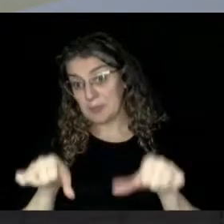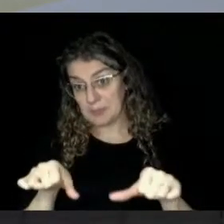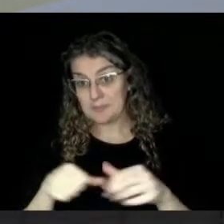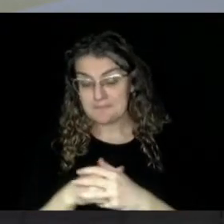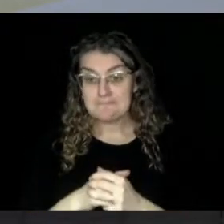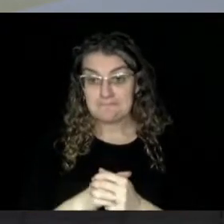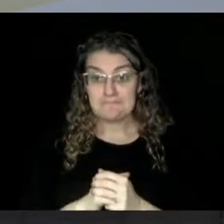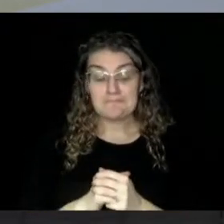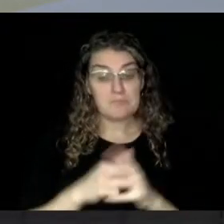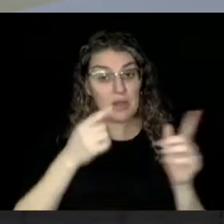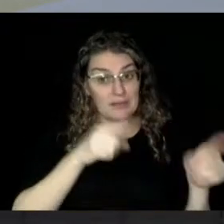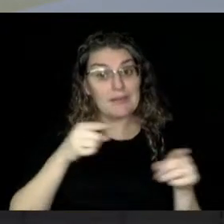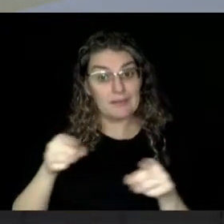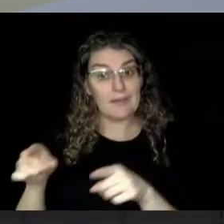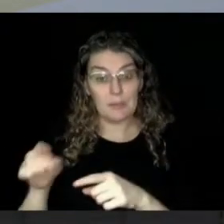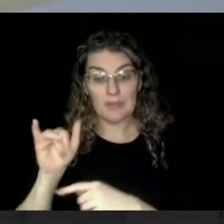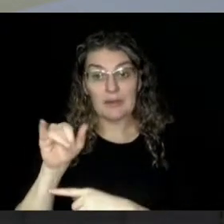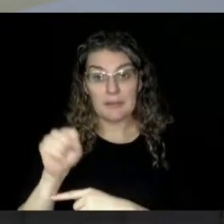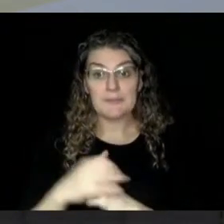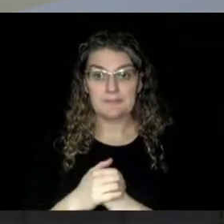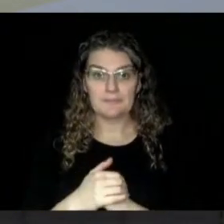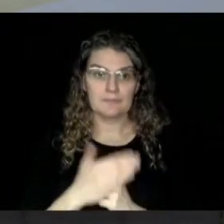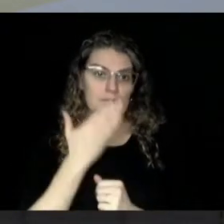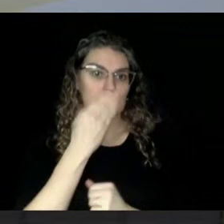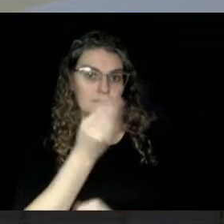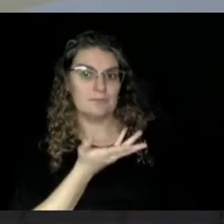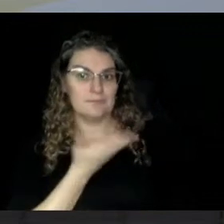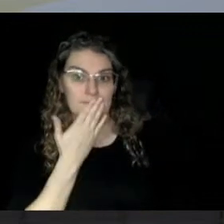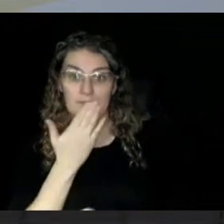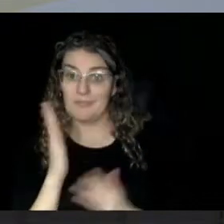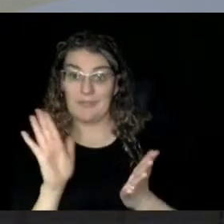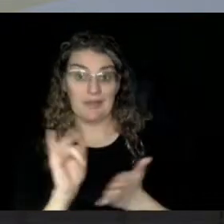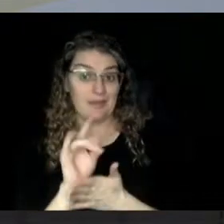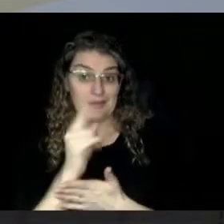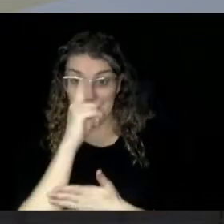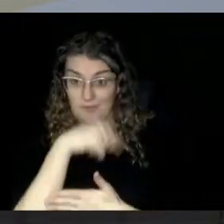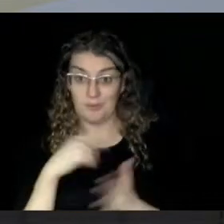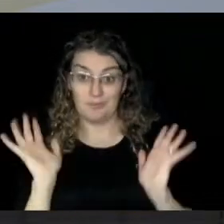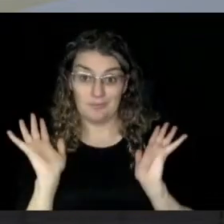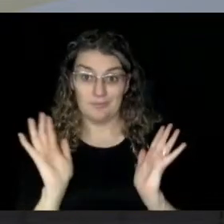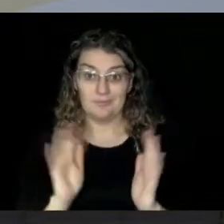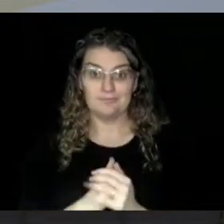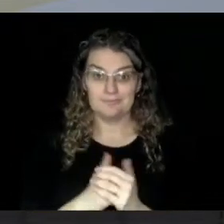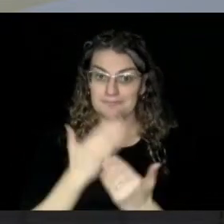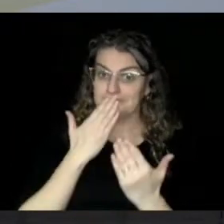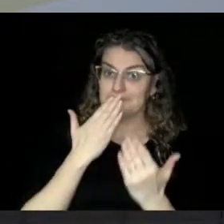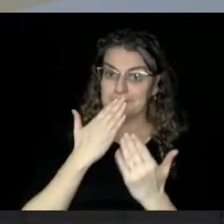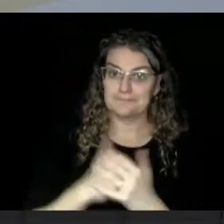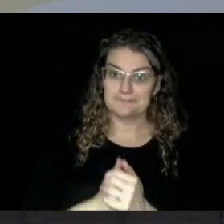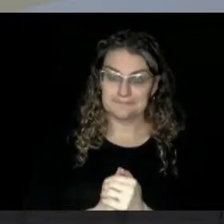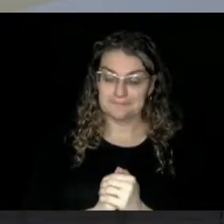Thank you very much, Dr. Morrison. Really appreciate that info. That's all I've got. Thank you very much, ladies. Very much.